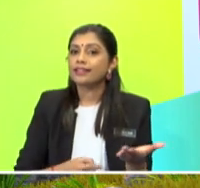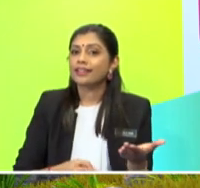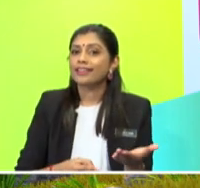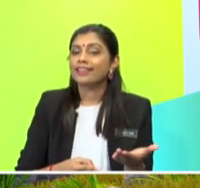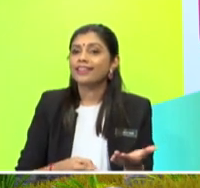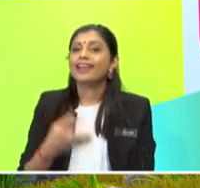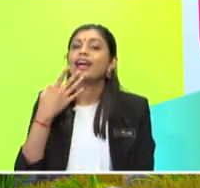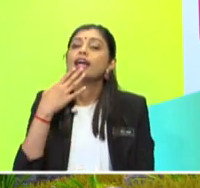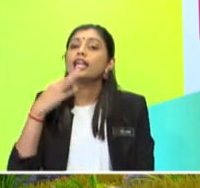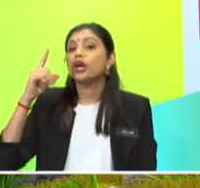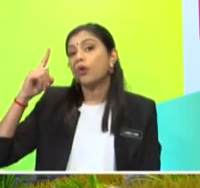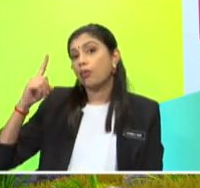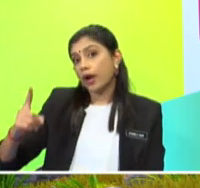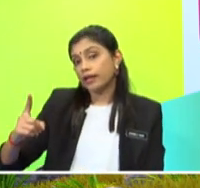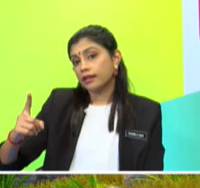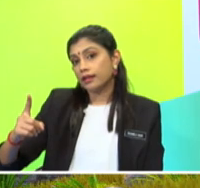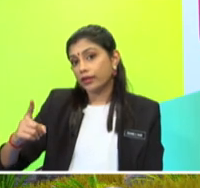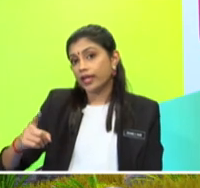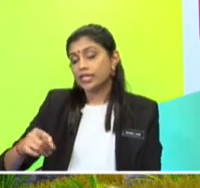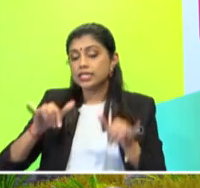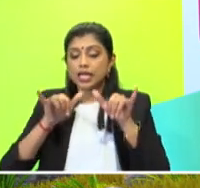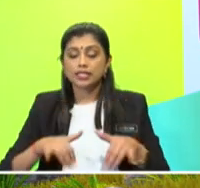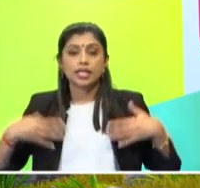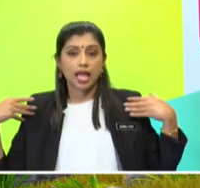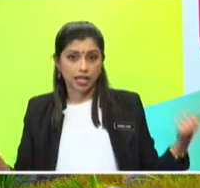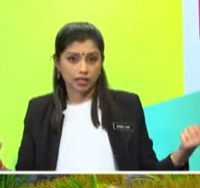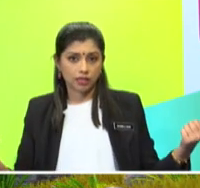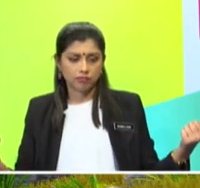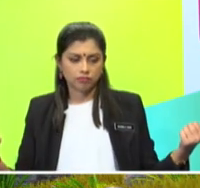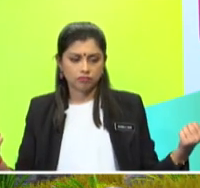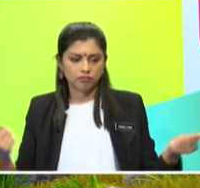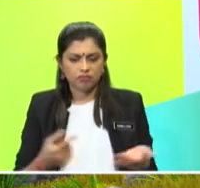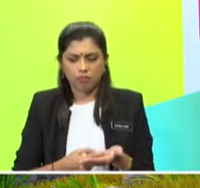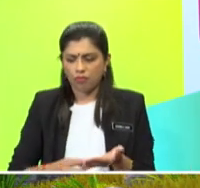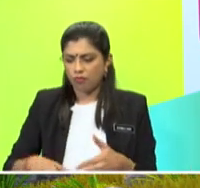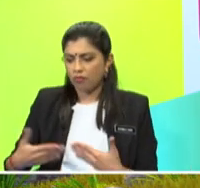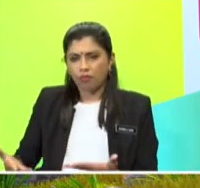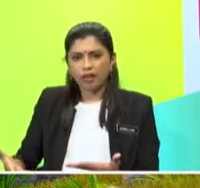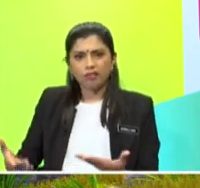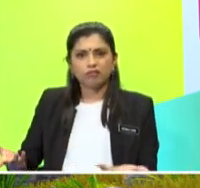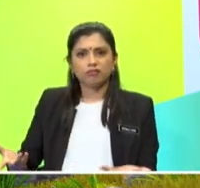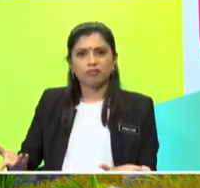healthy, what's next? So what's the answer? Who wants to try?